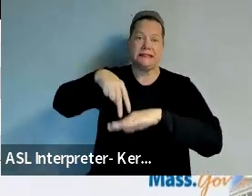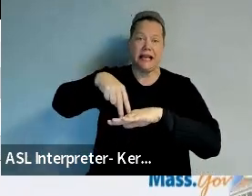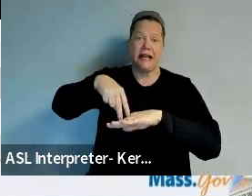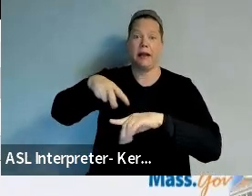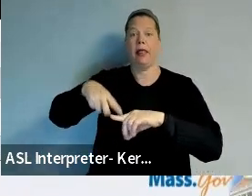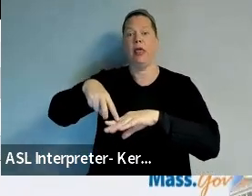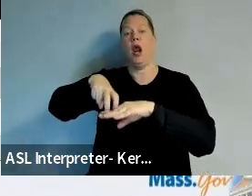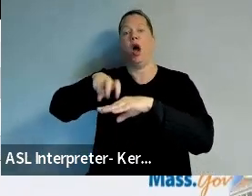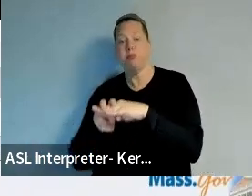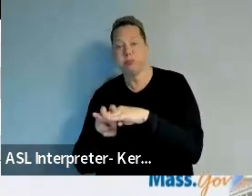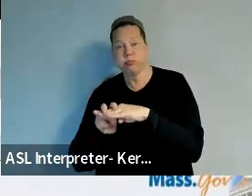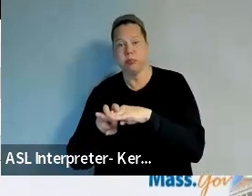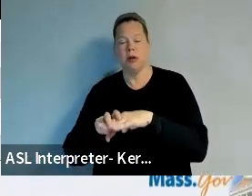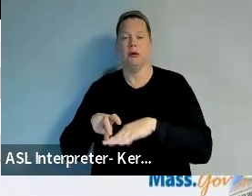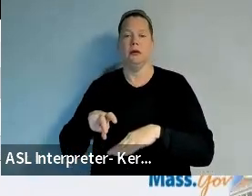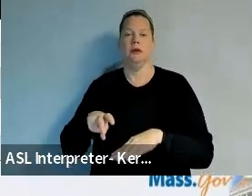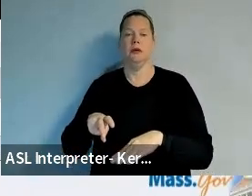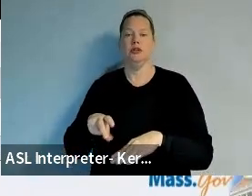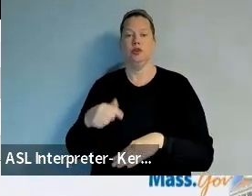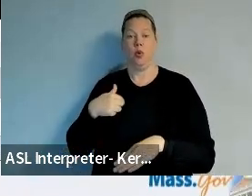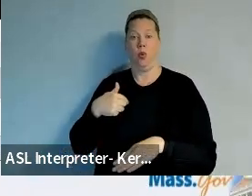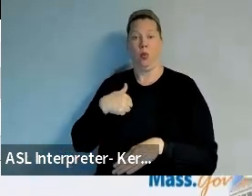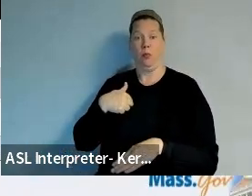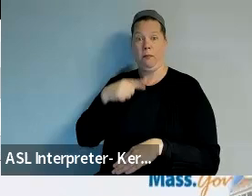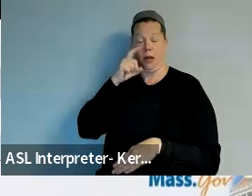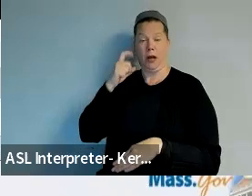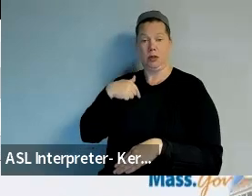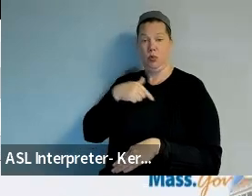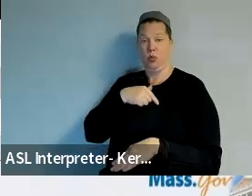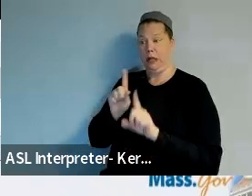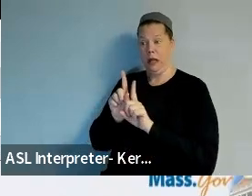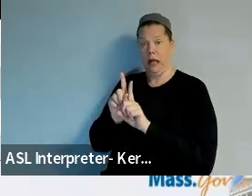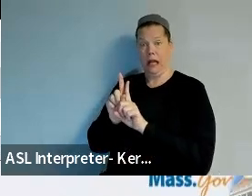We will select escort.